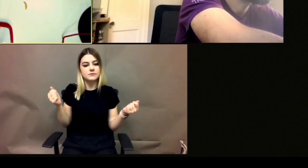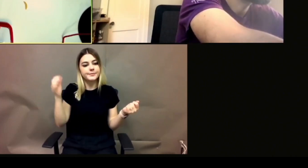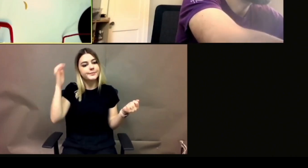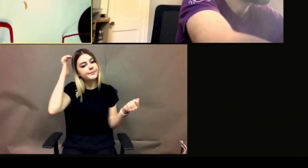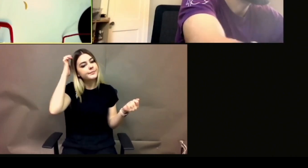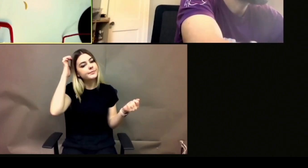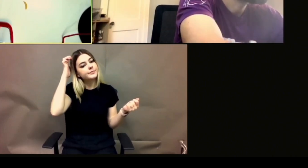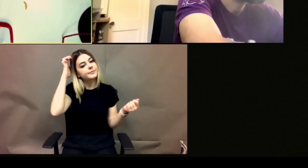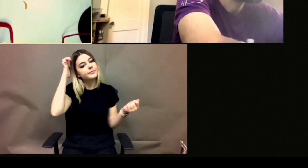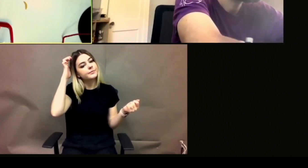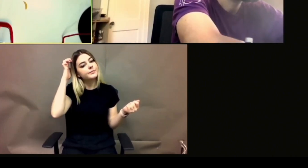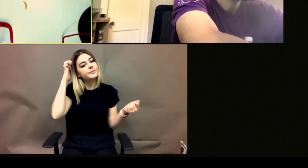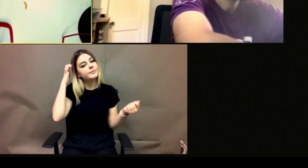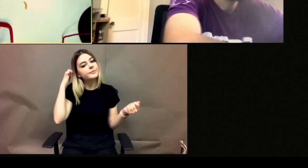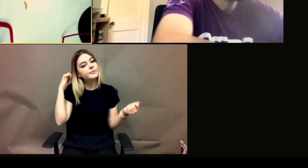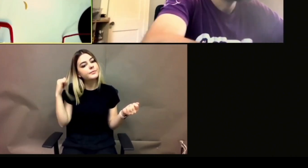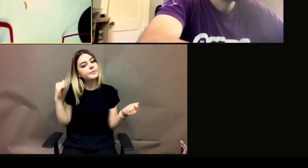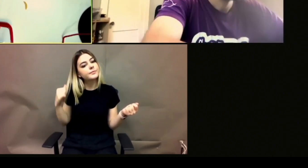let's see,